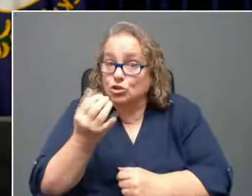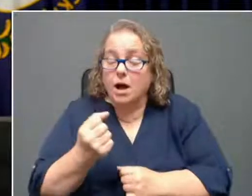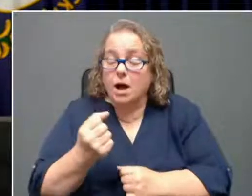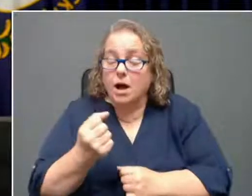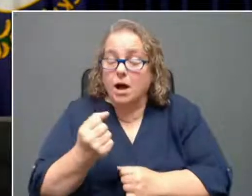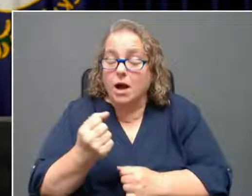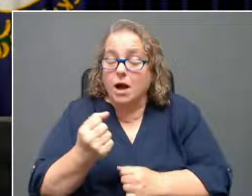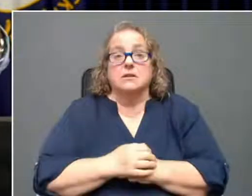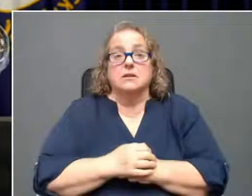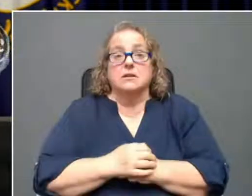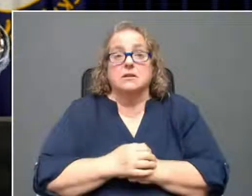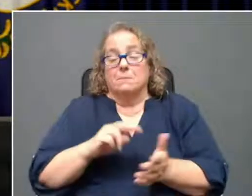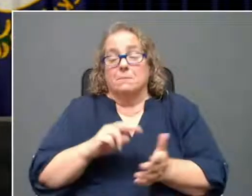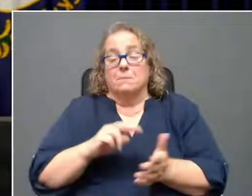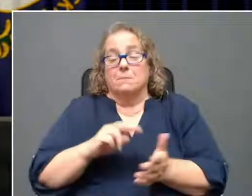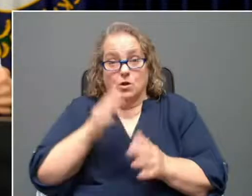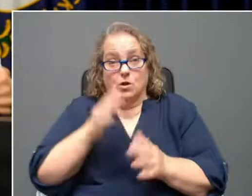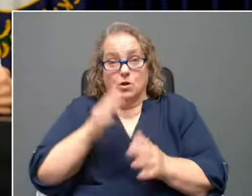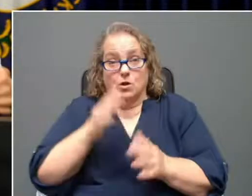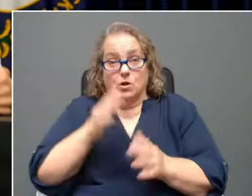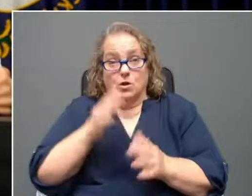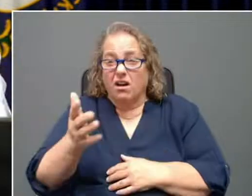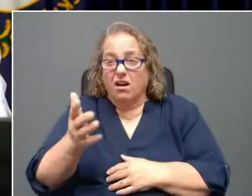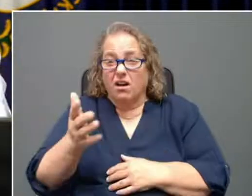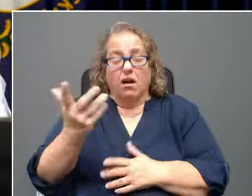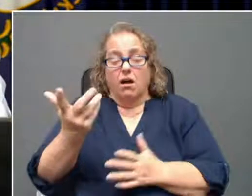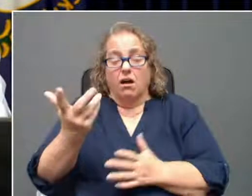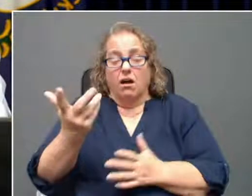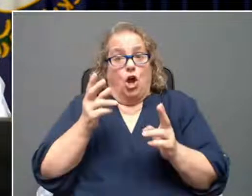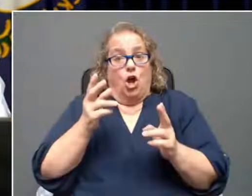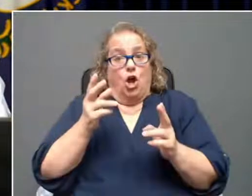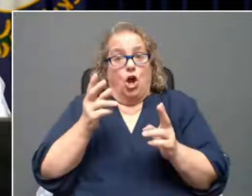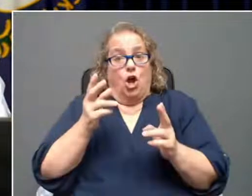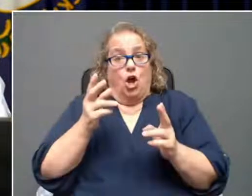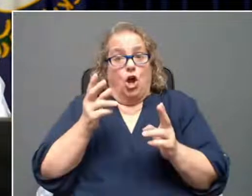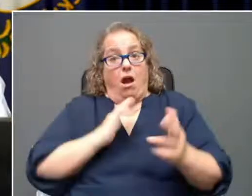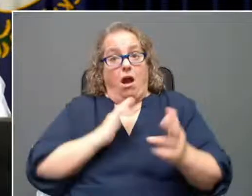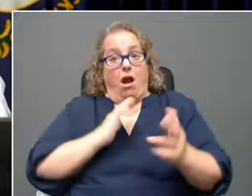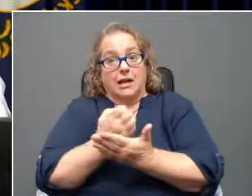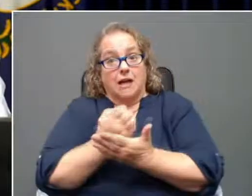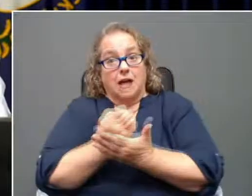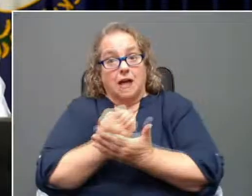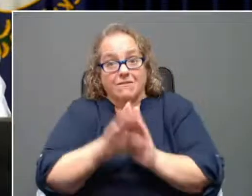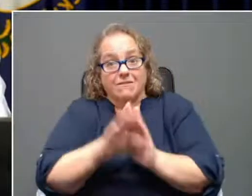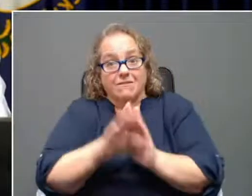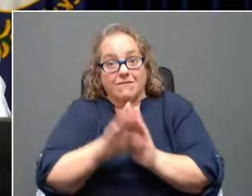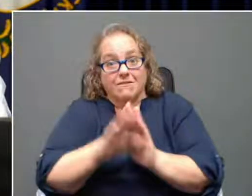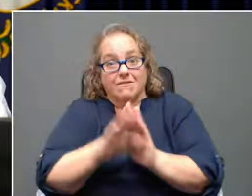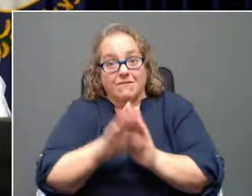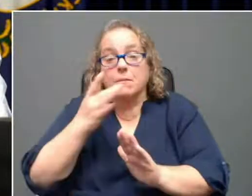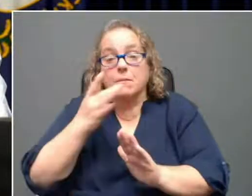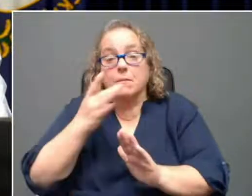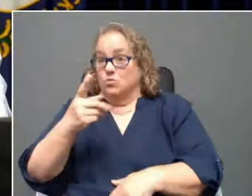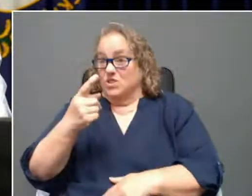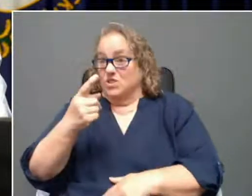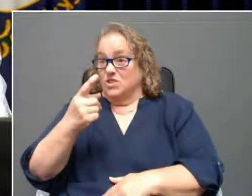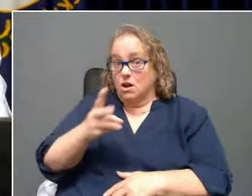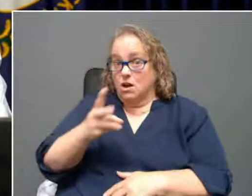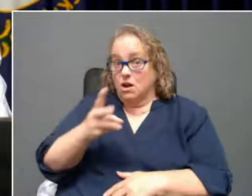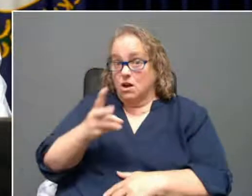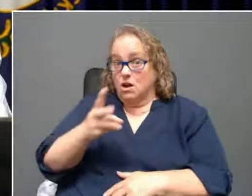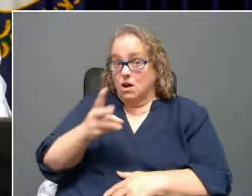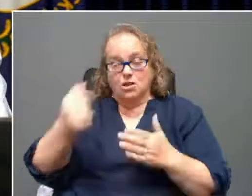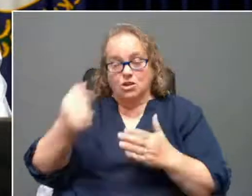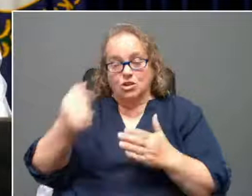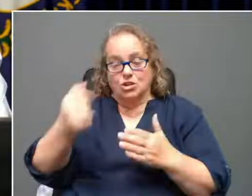will ultimately hasten economic development, because what we see in water projects is that they create permanent jobs